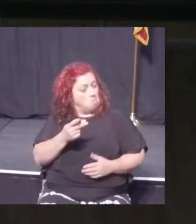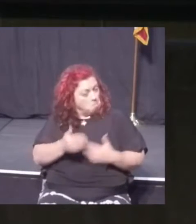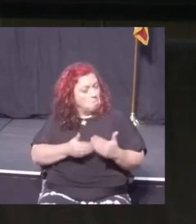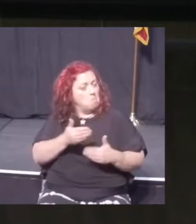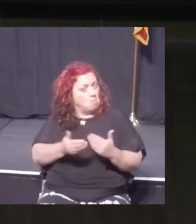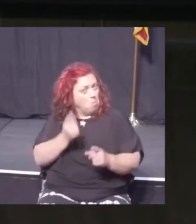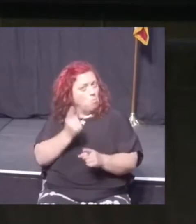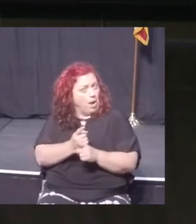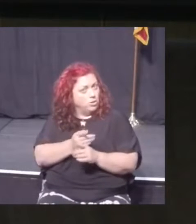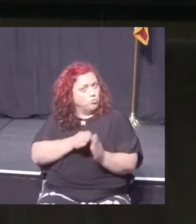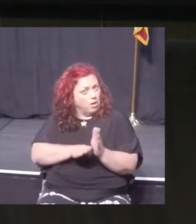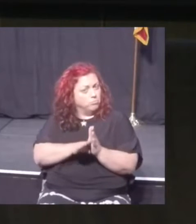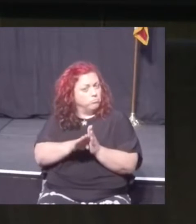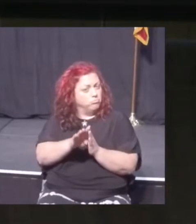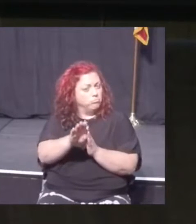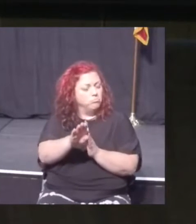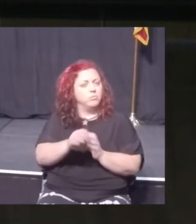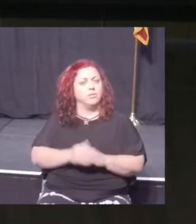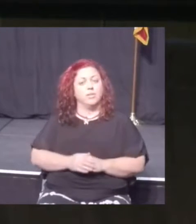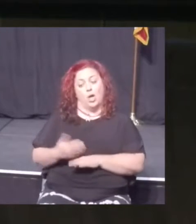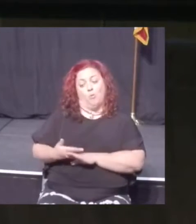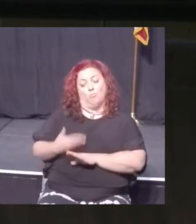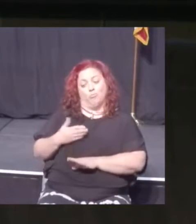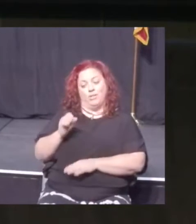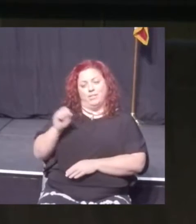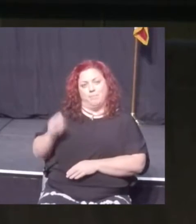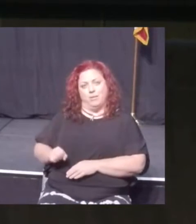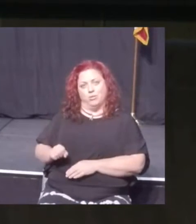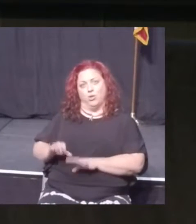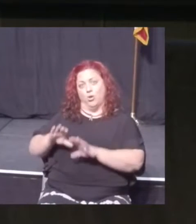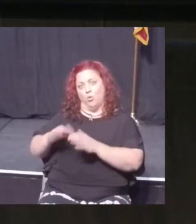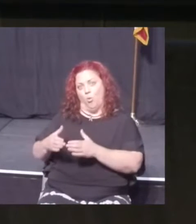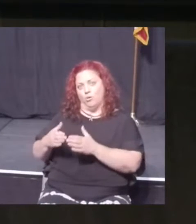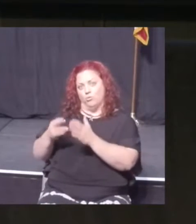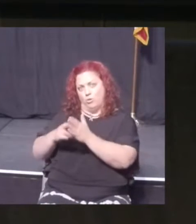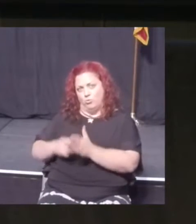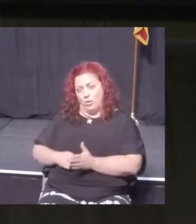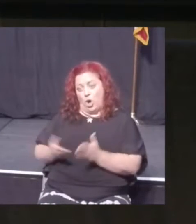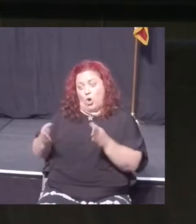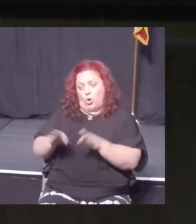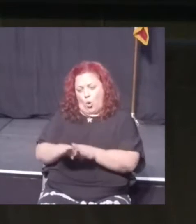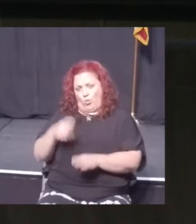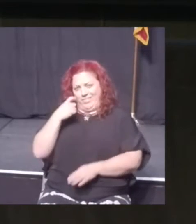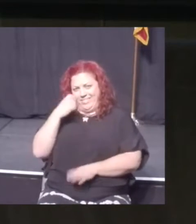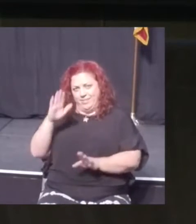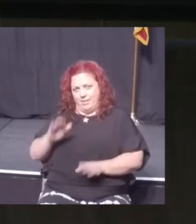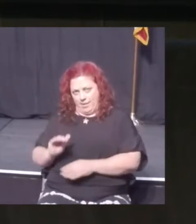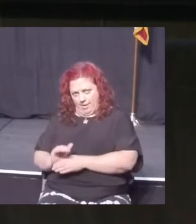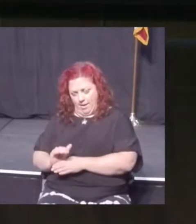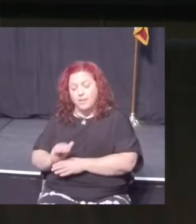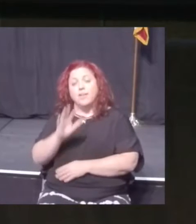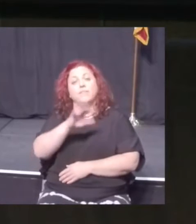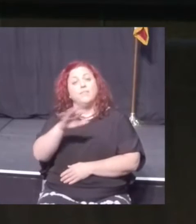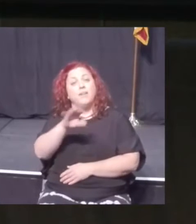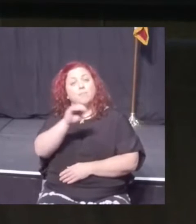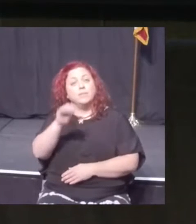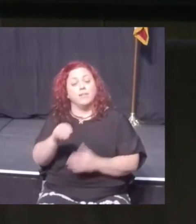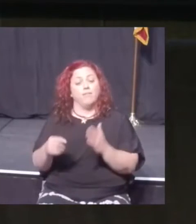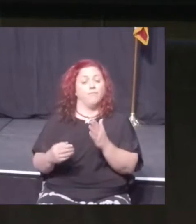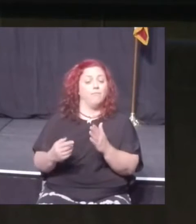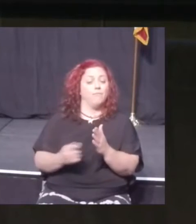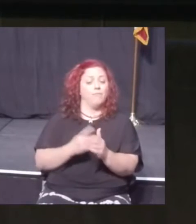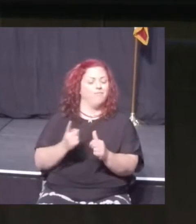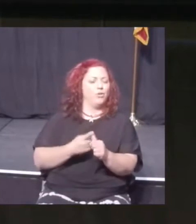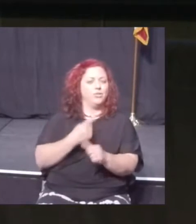track. When pre-semester course registration closed on Sunday night, 55% of first-year students